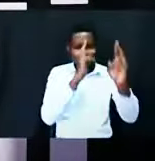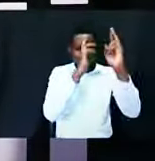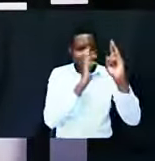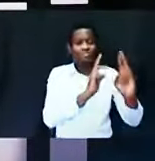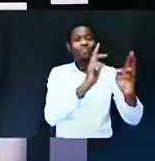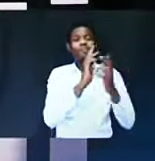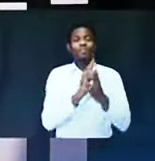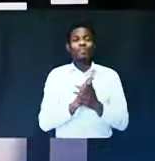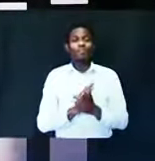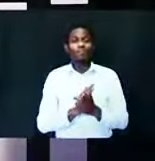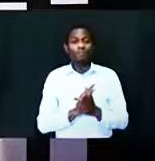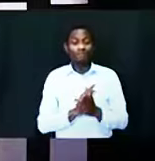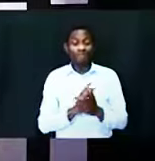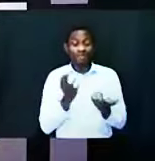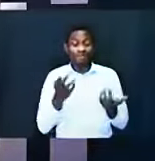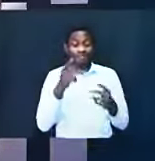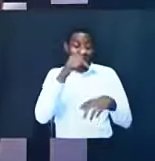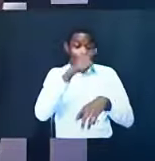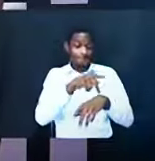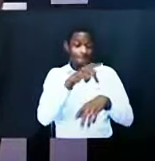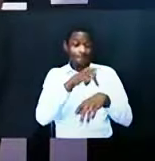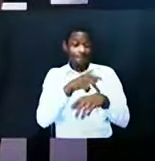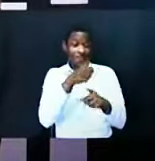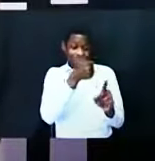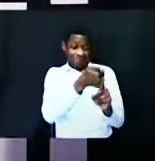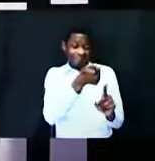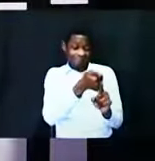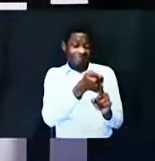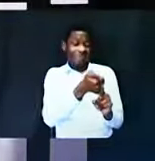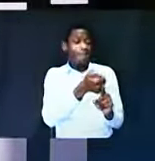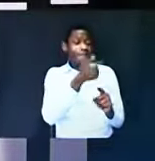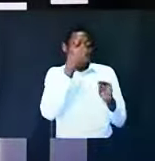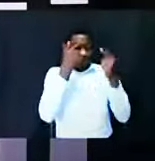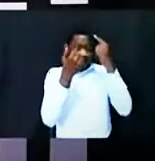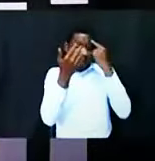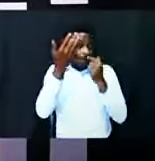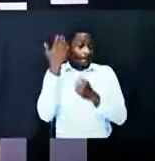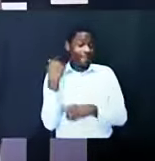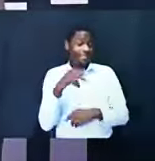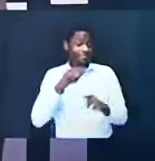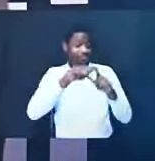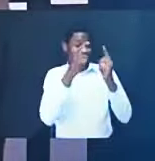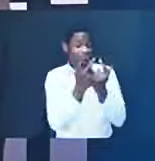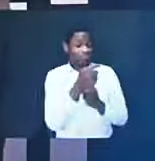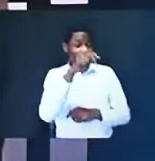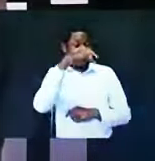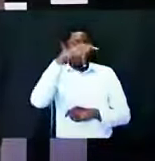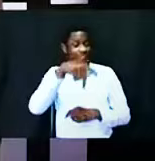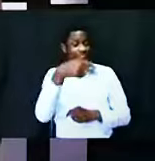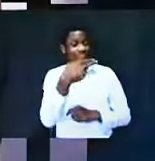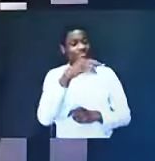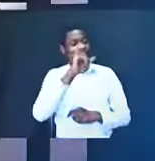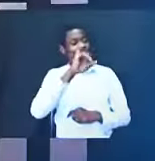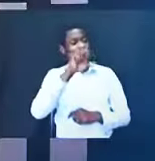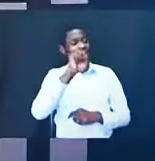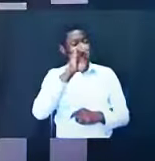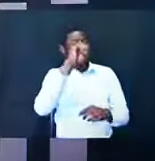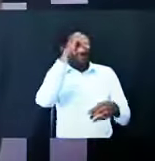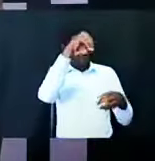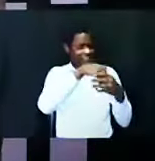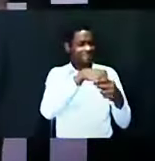Even the Apostle Paul prided himself in the fact that he was a Pharisee. But